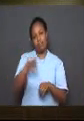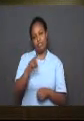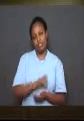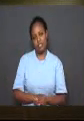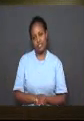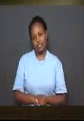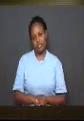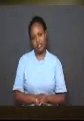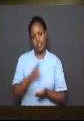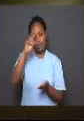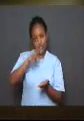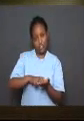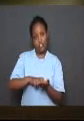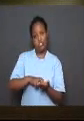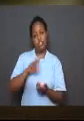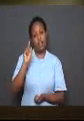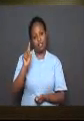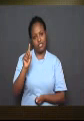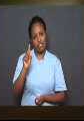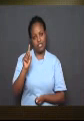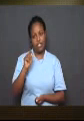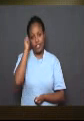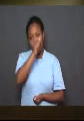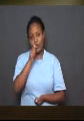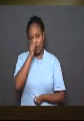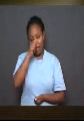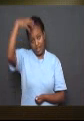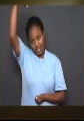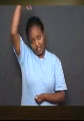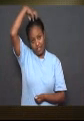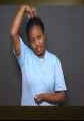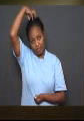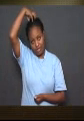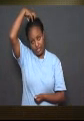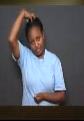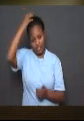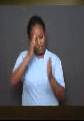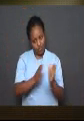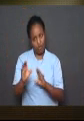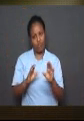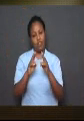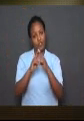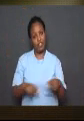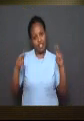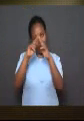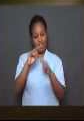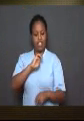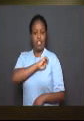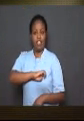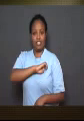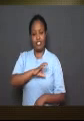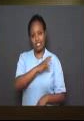In 2001, the Ethiopian government formed the Federal Ethics